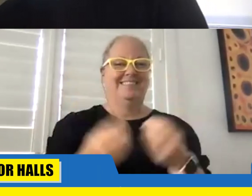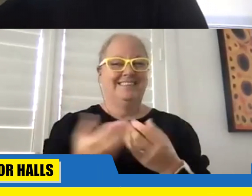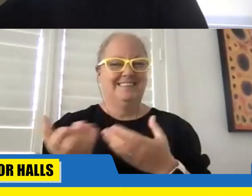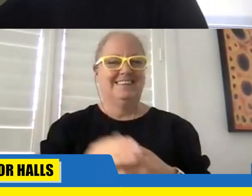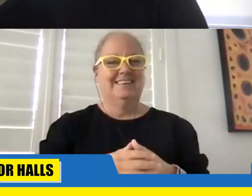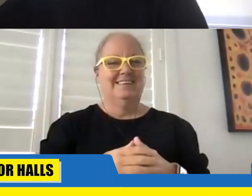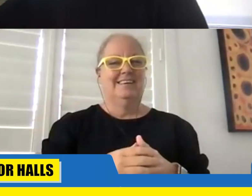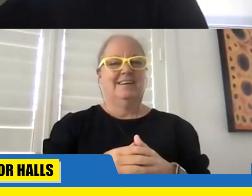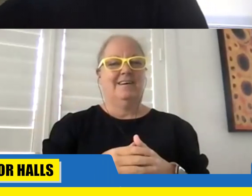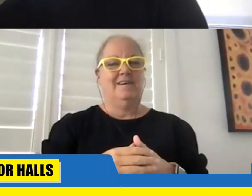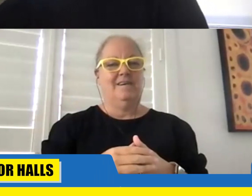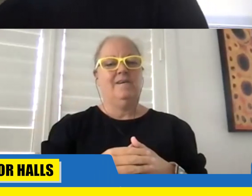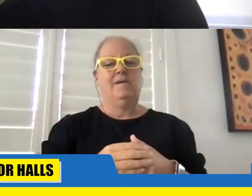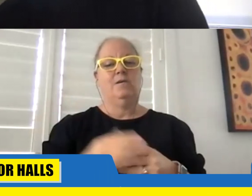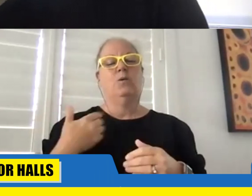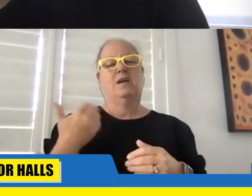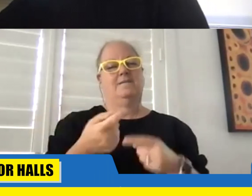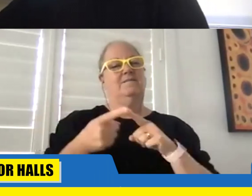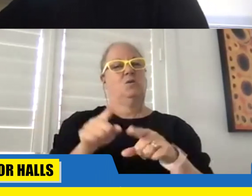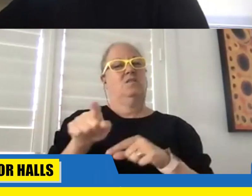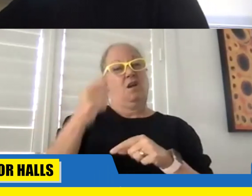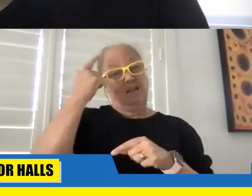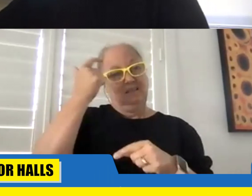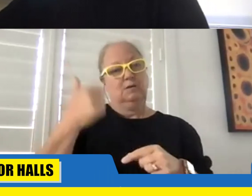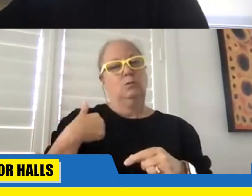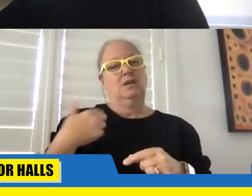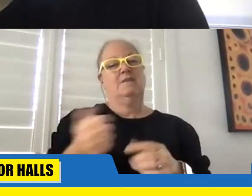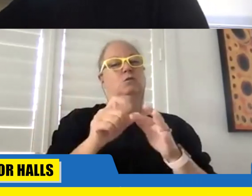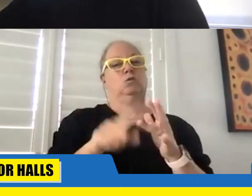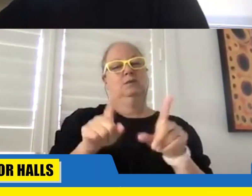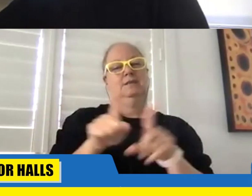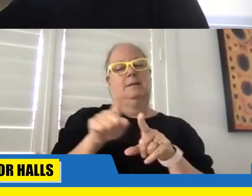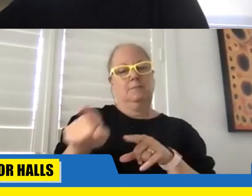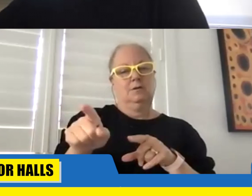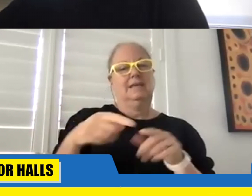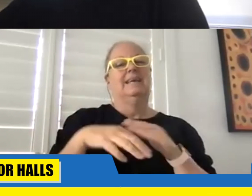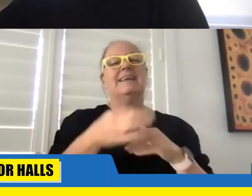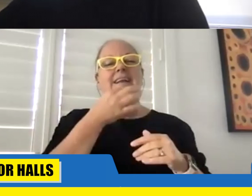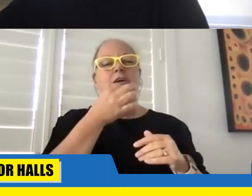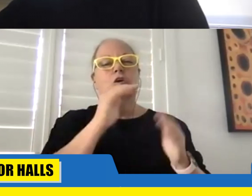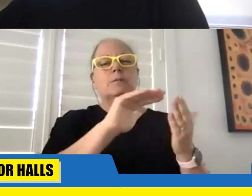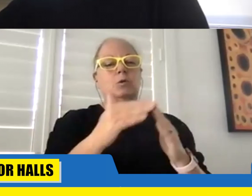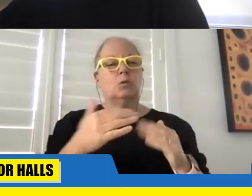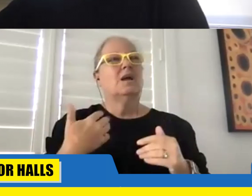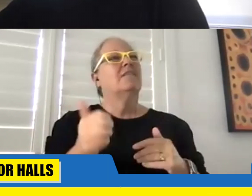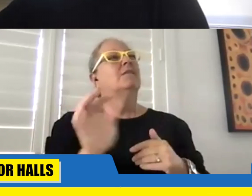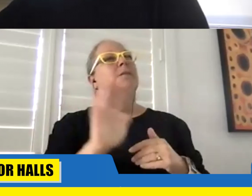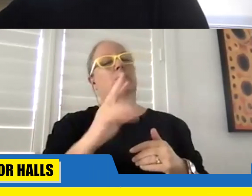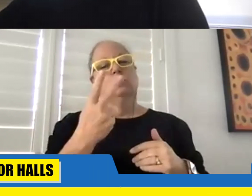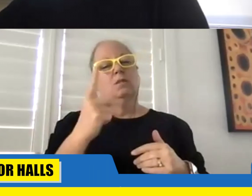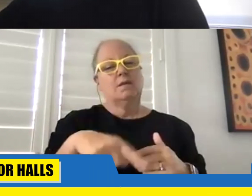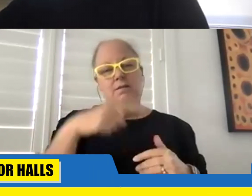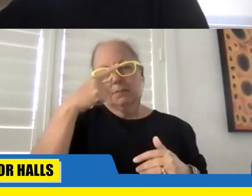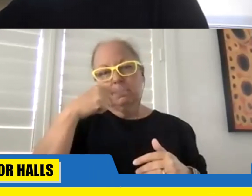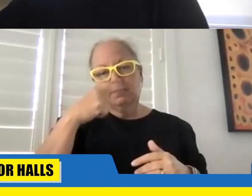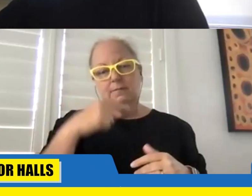But yes, we need to follow that a little bit too. We need to do more of what Lisa's been doing. In a small community, we've probably got 2,000 people here. Yeah,